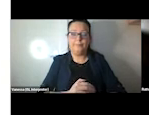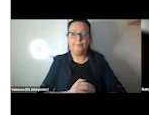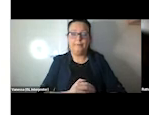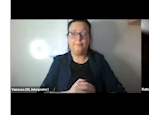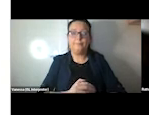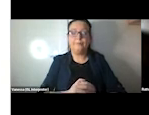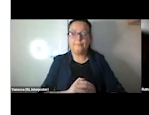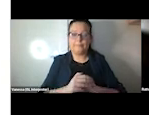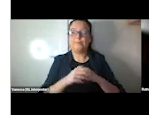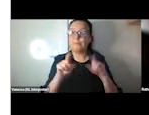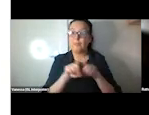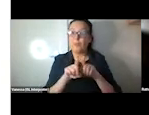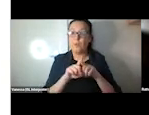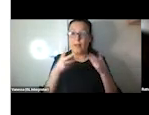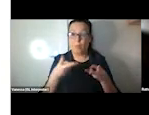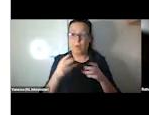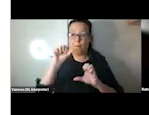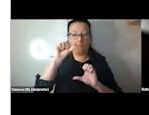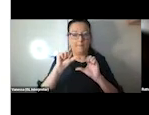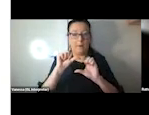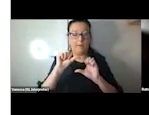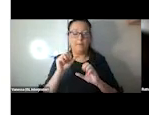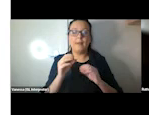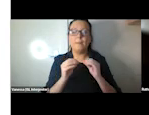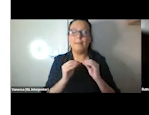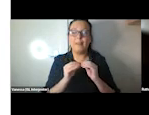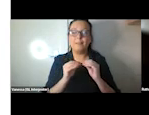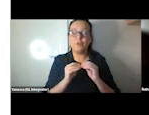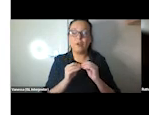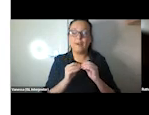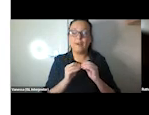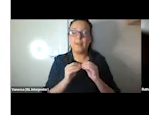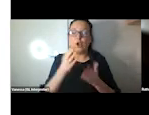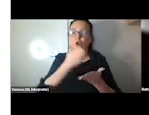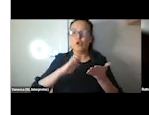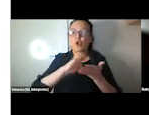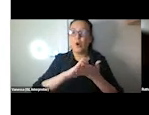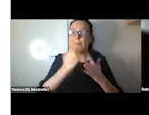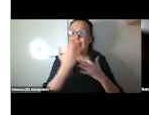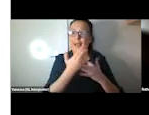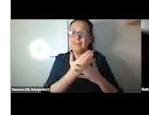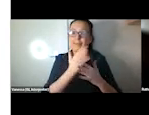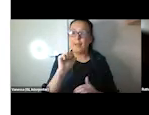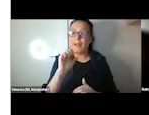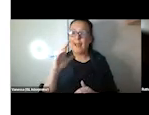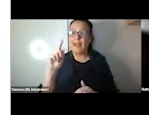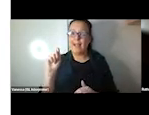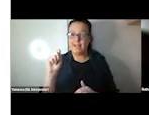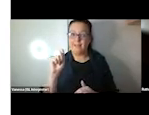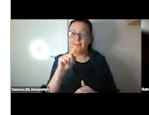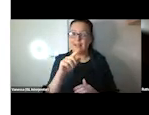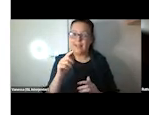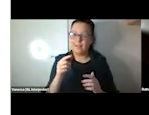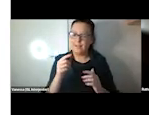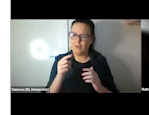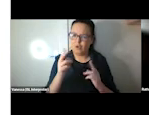So I also want to briefly refer to the European Accessibility Act, which refers to the achievement of accessibility by the